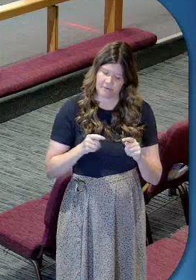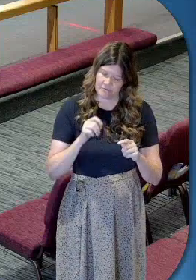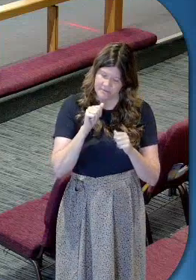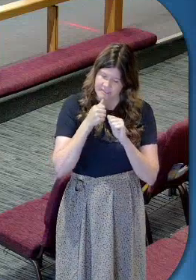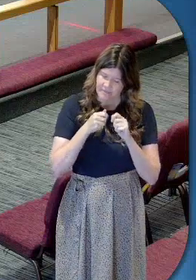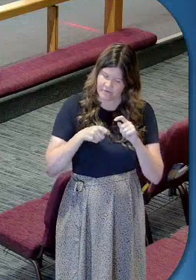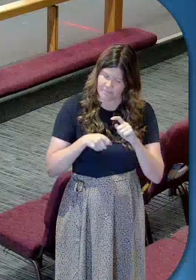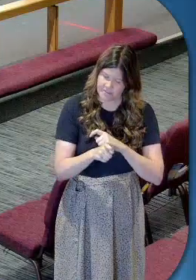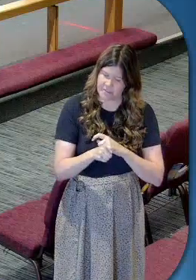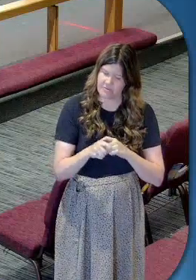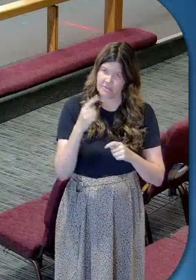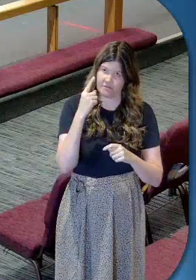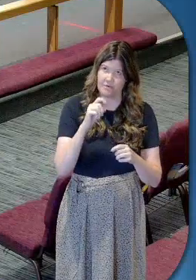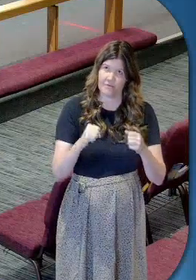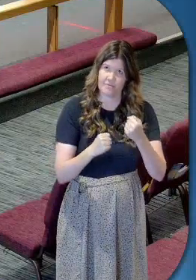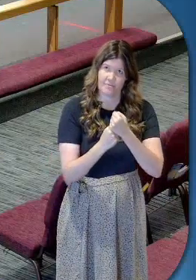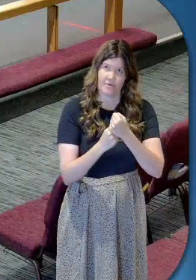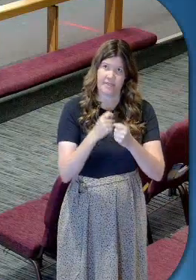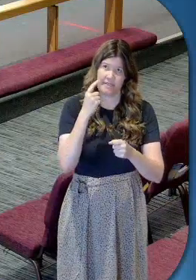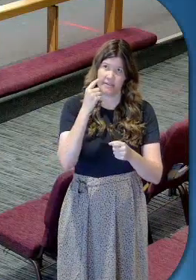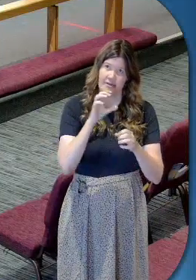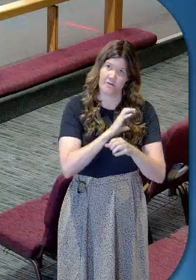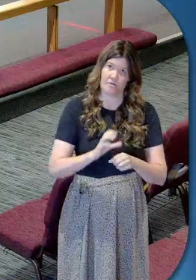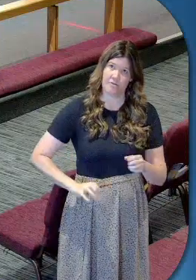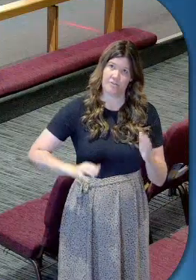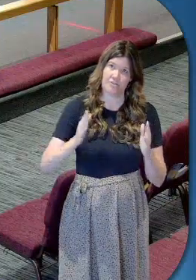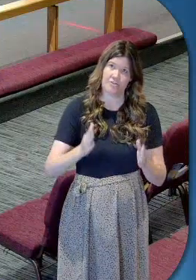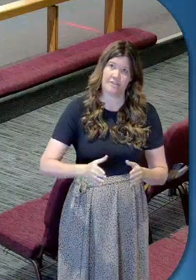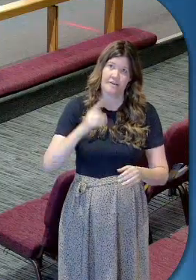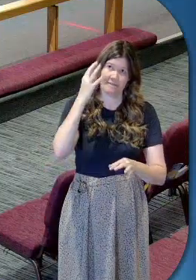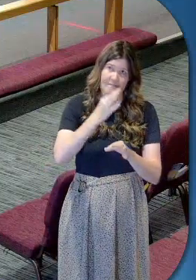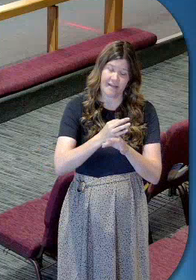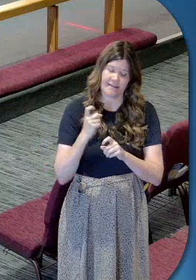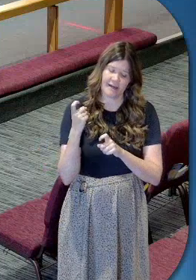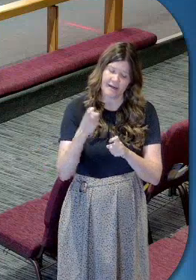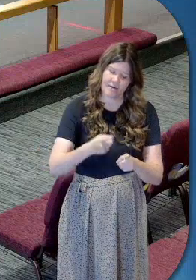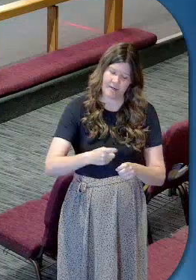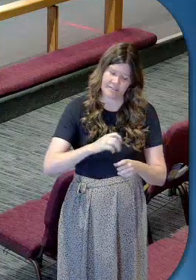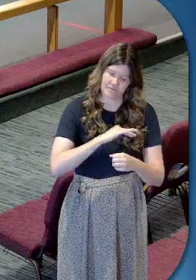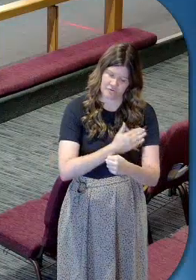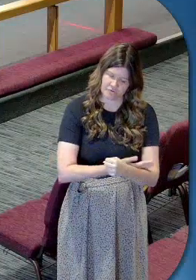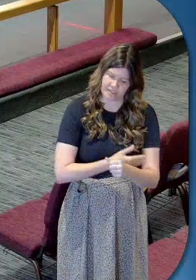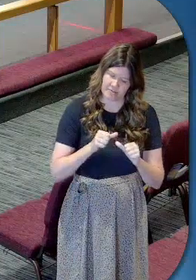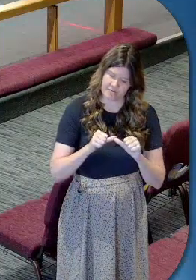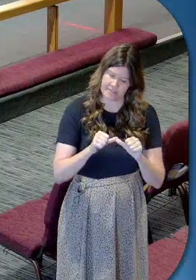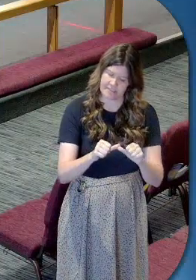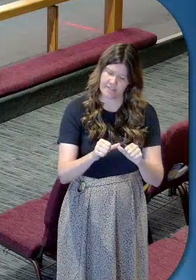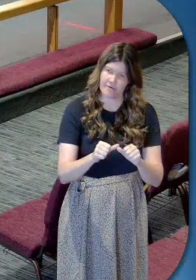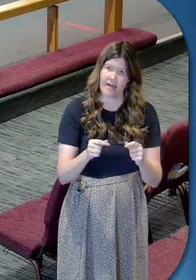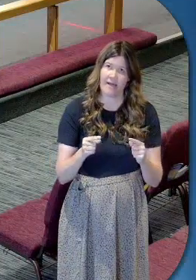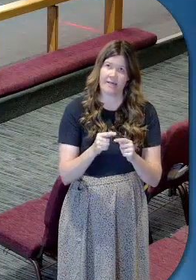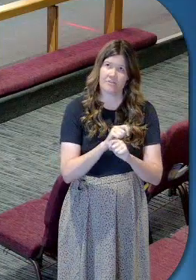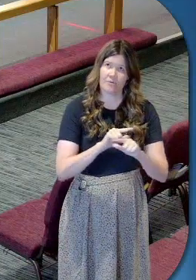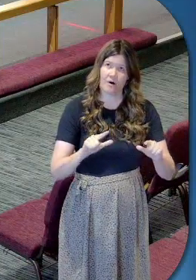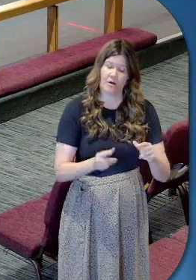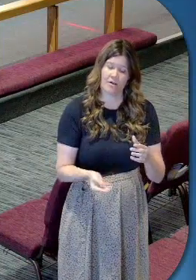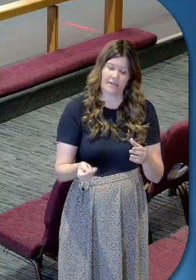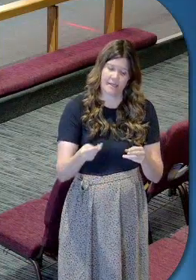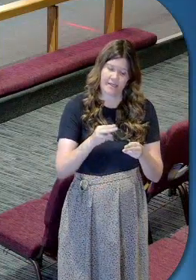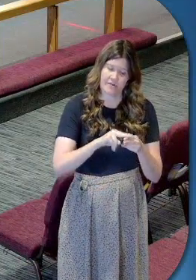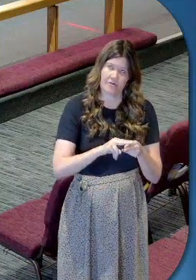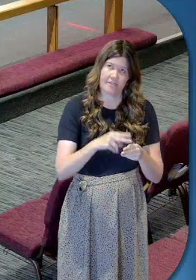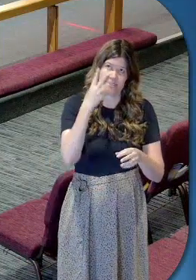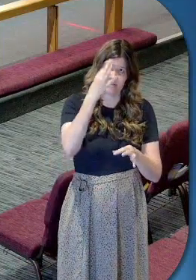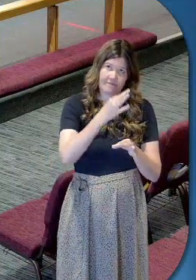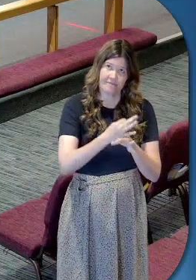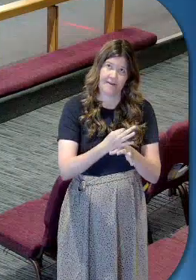standing for the truth of the Christian faith, give strength to endure. To all, increase faith and faithfulness, believing